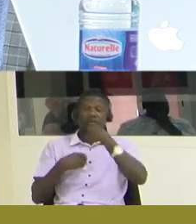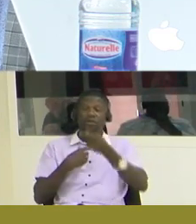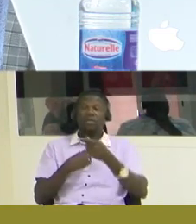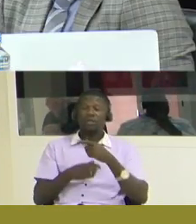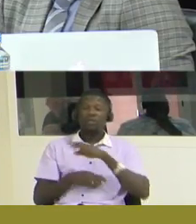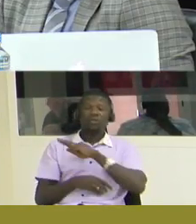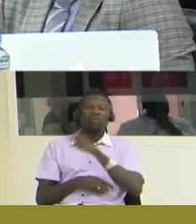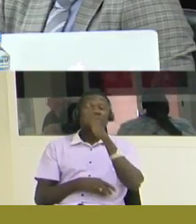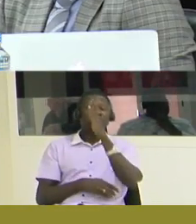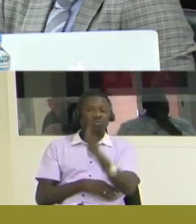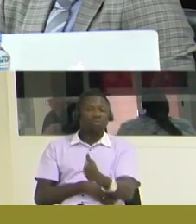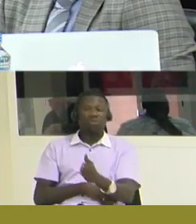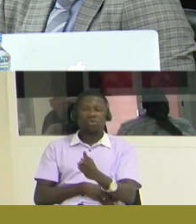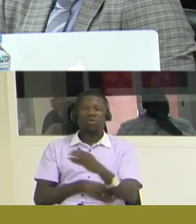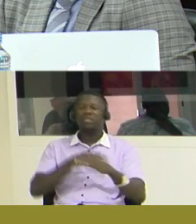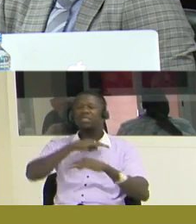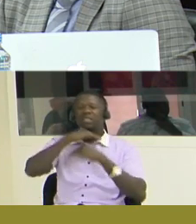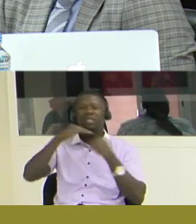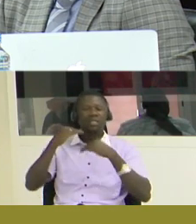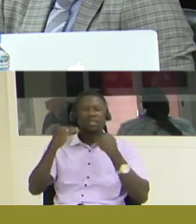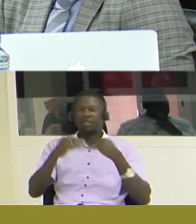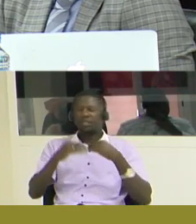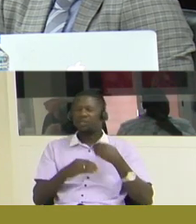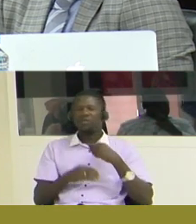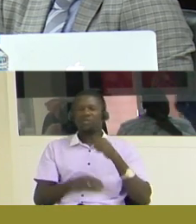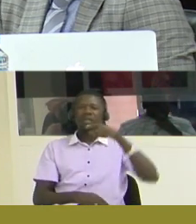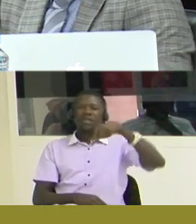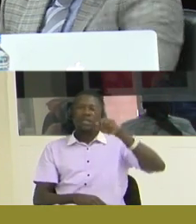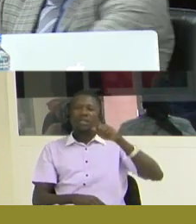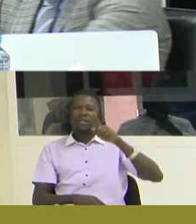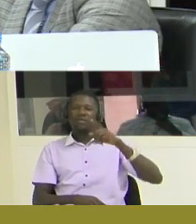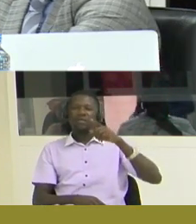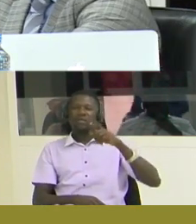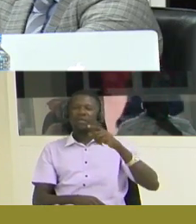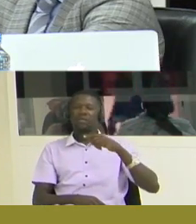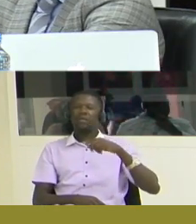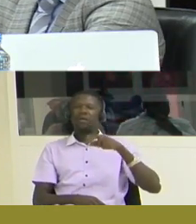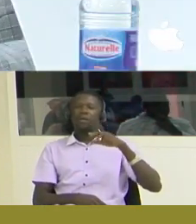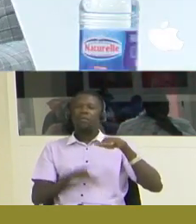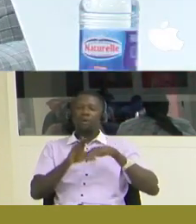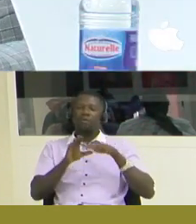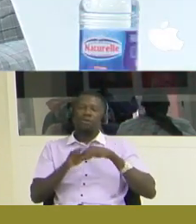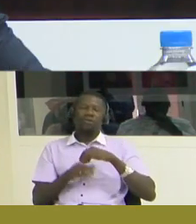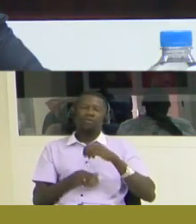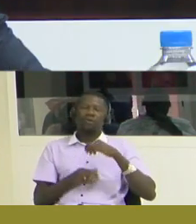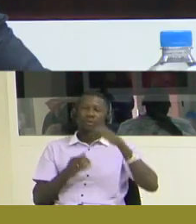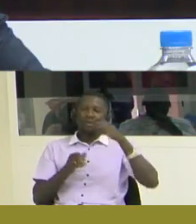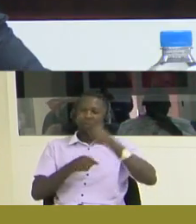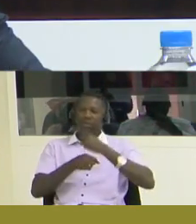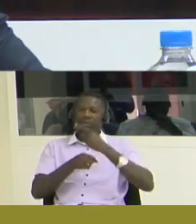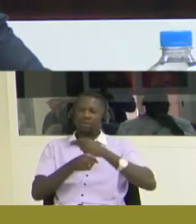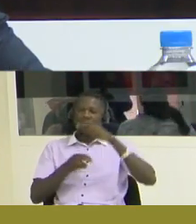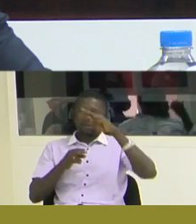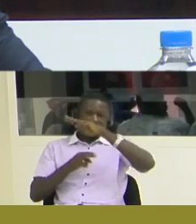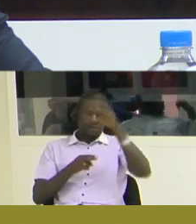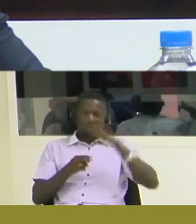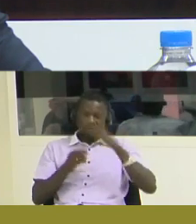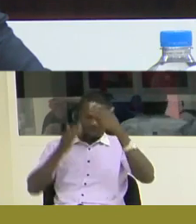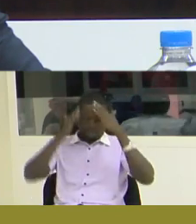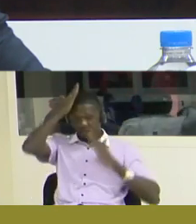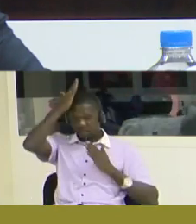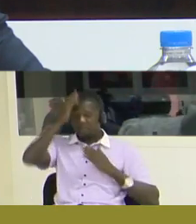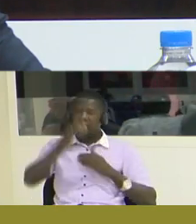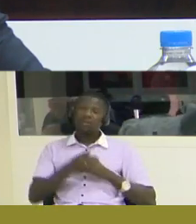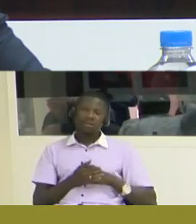of 11 members of the gaminess an alarmed Gotama National Army yes and these would be